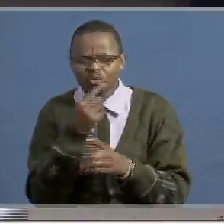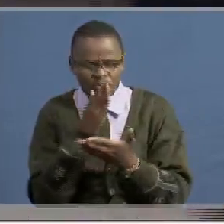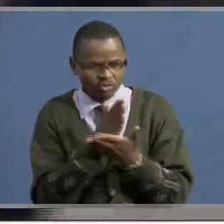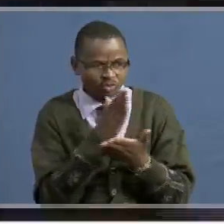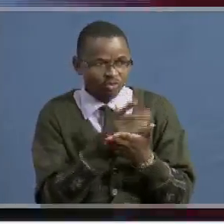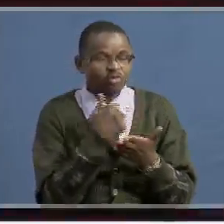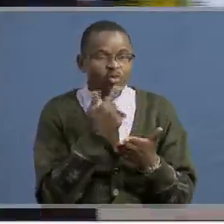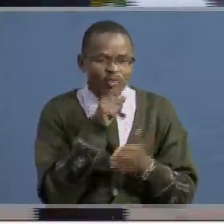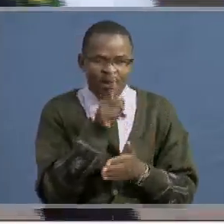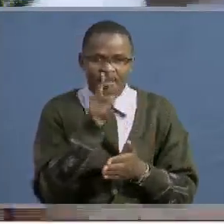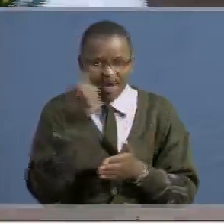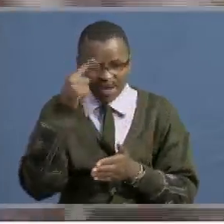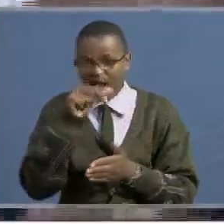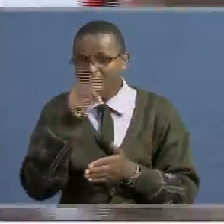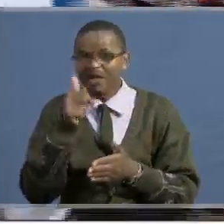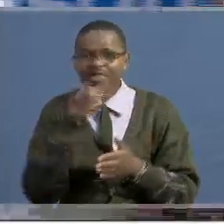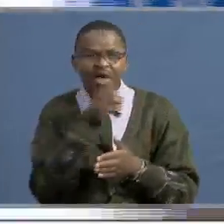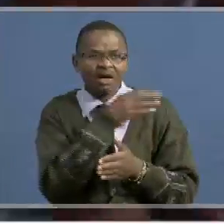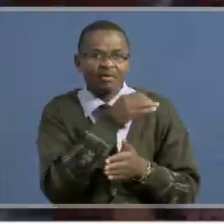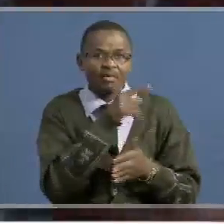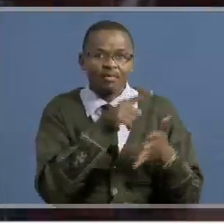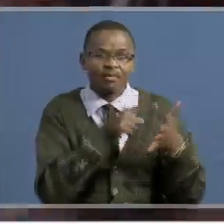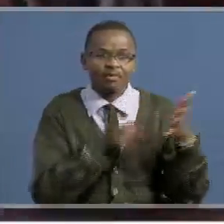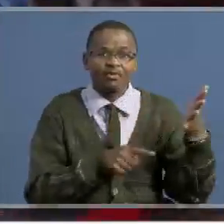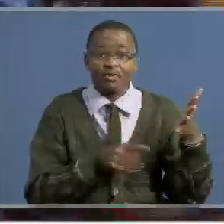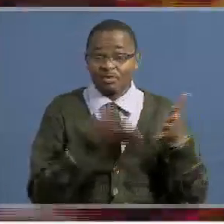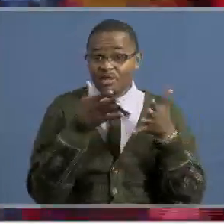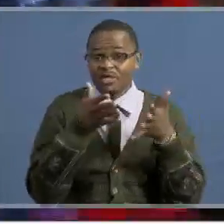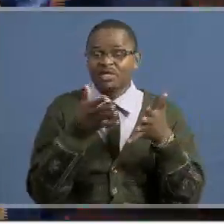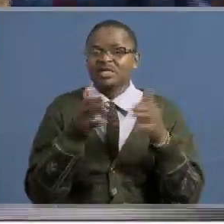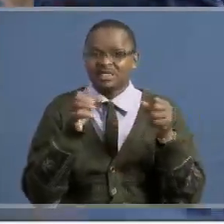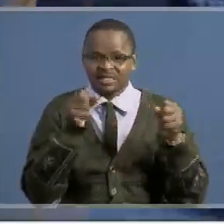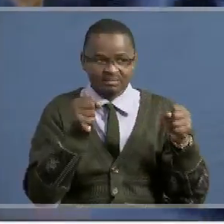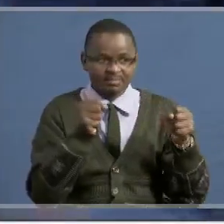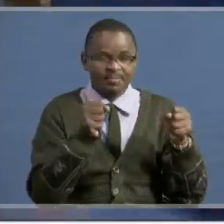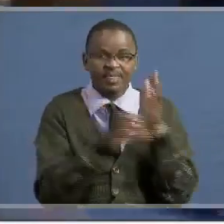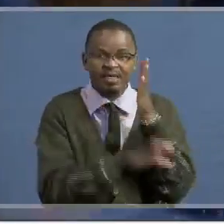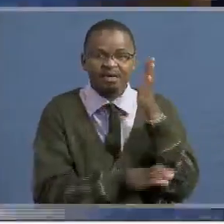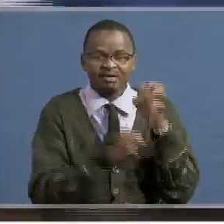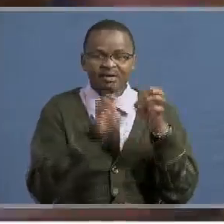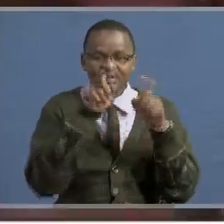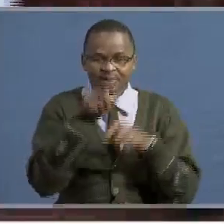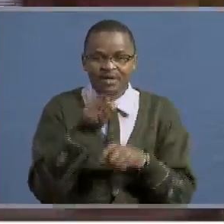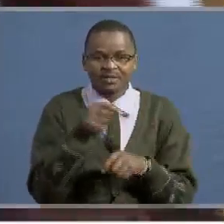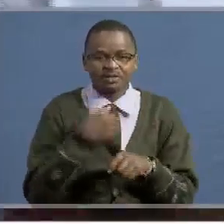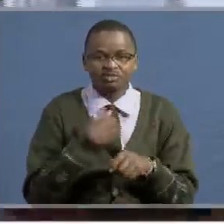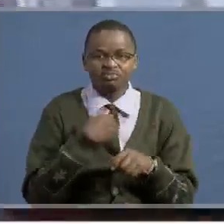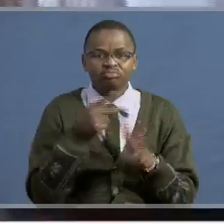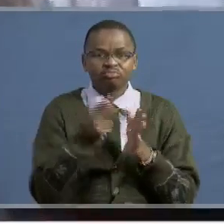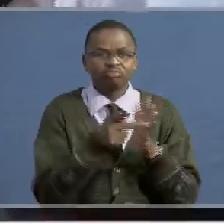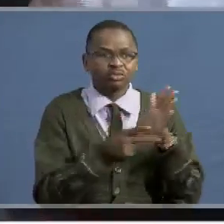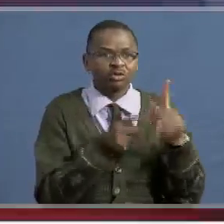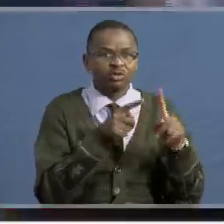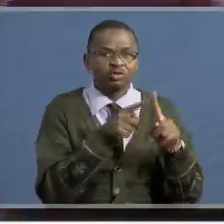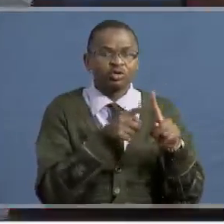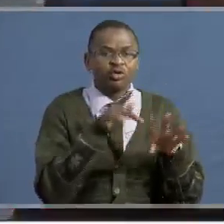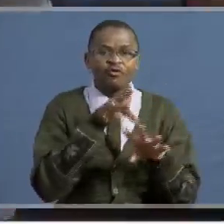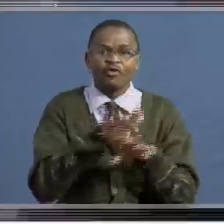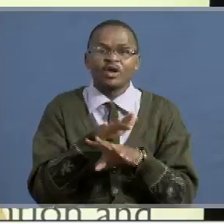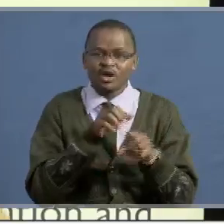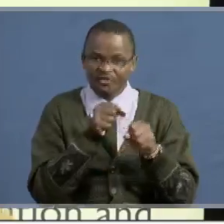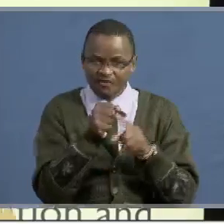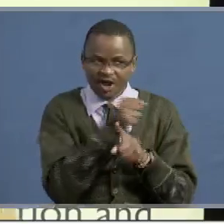is to blame, others complaining on how the syndicate is strong and the country needs to come up with policies to effectively fight